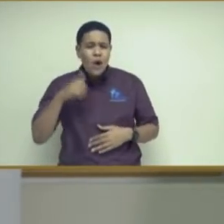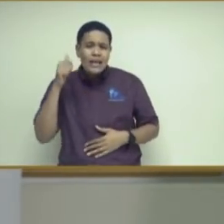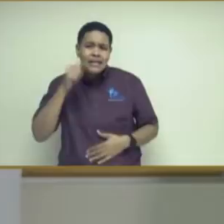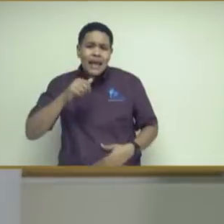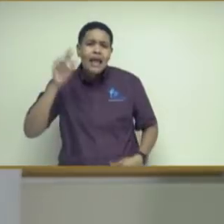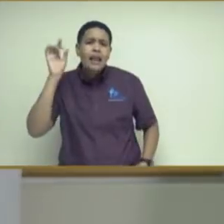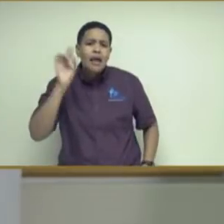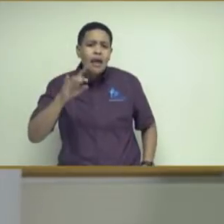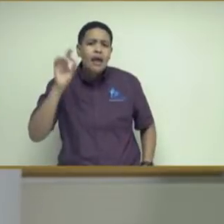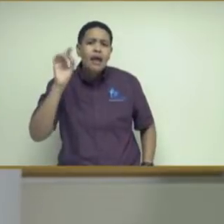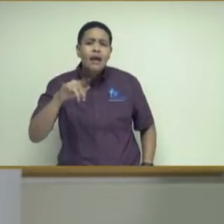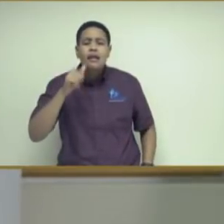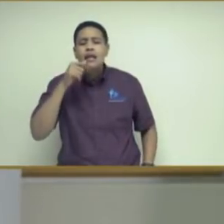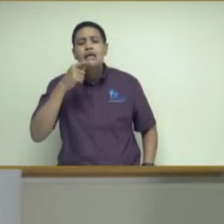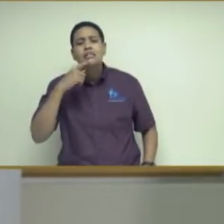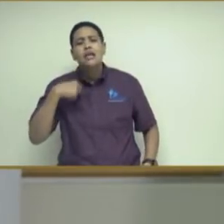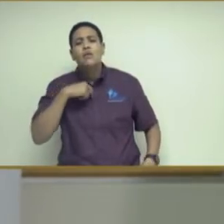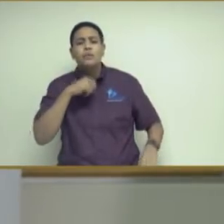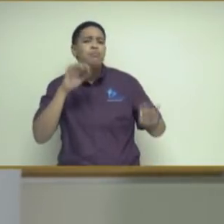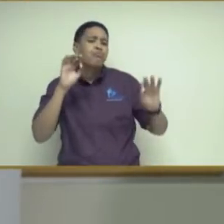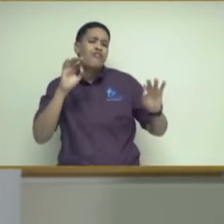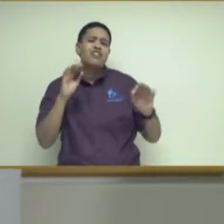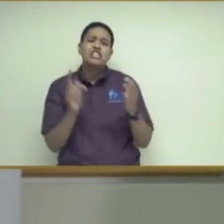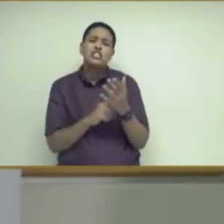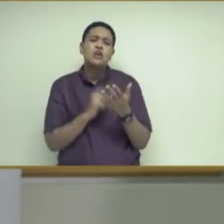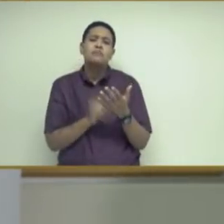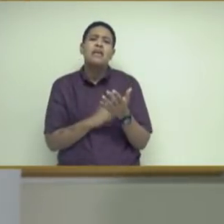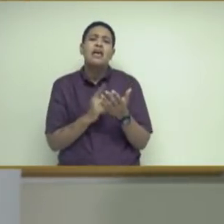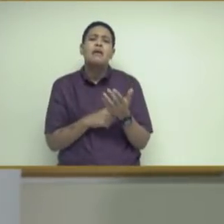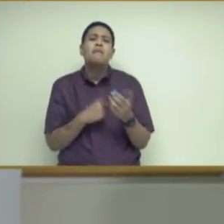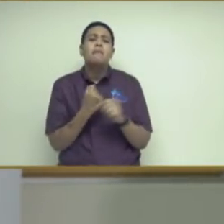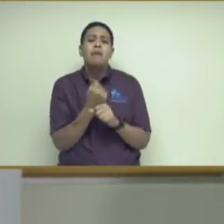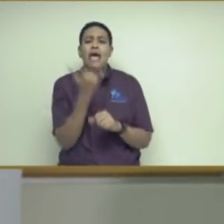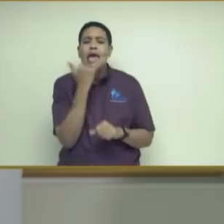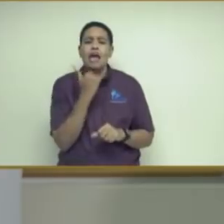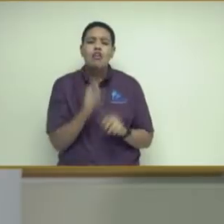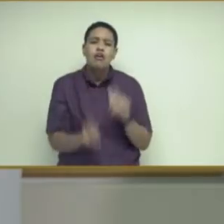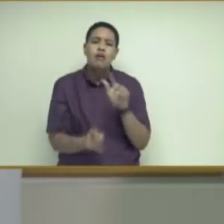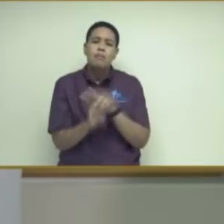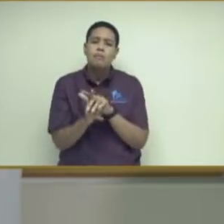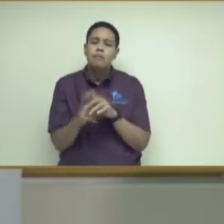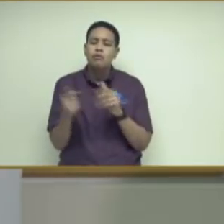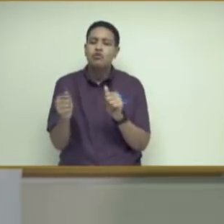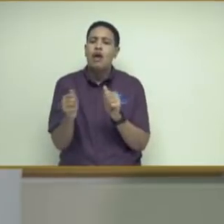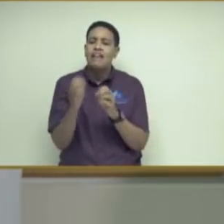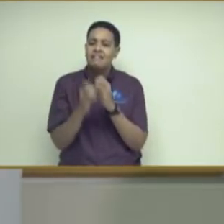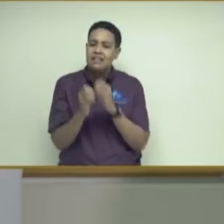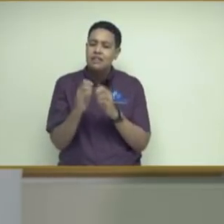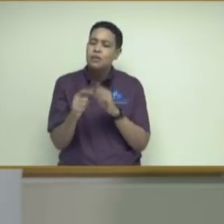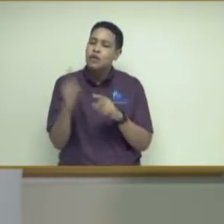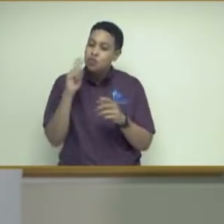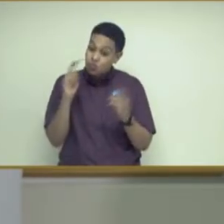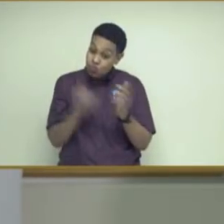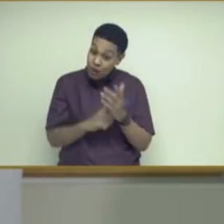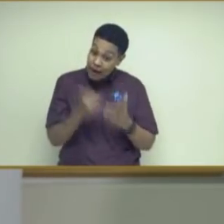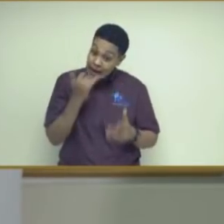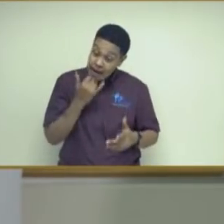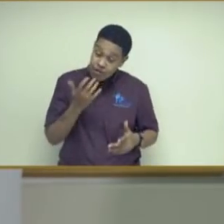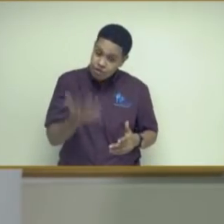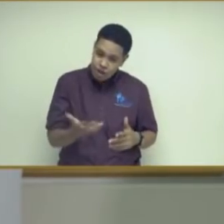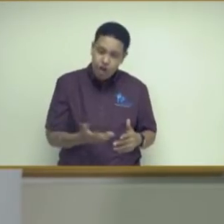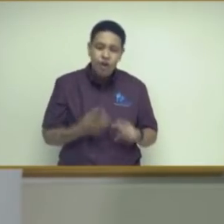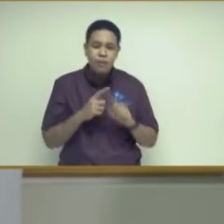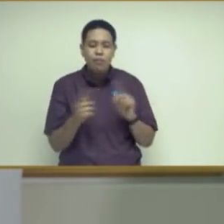not saying that we're perfect, and there may be times when you make an error and you try to correct it when you recognize it.